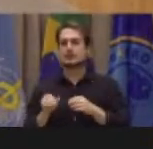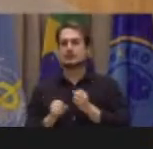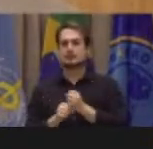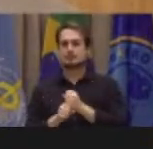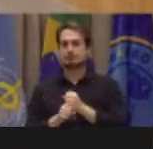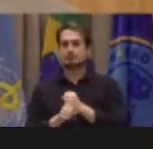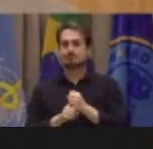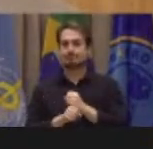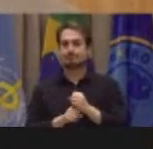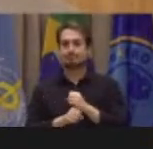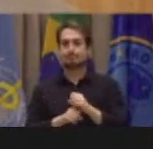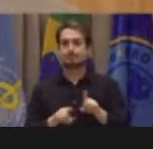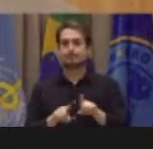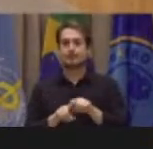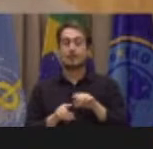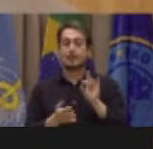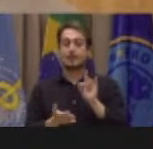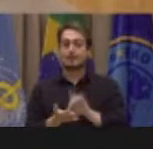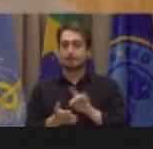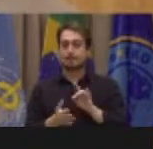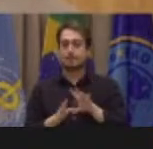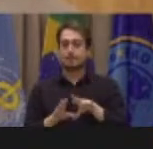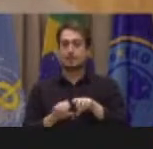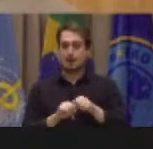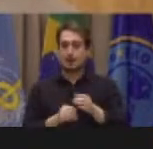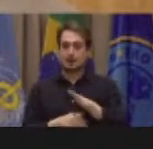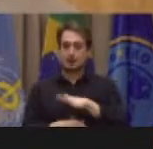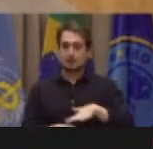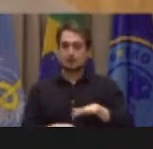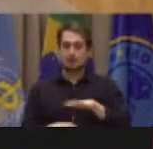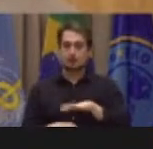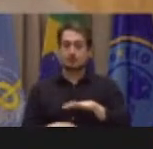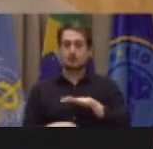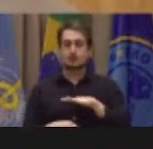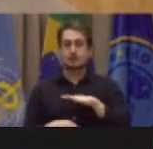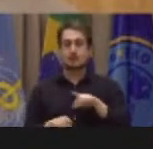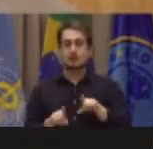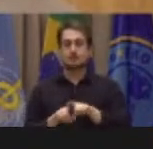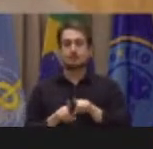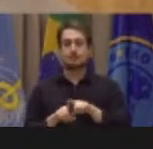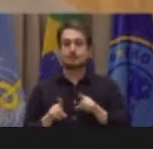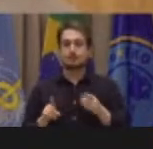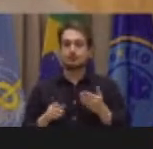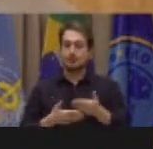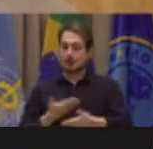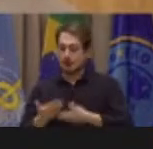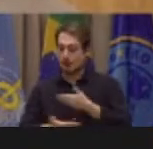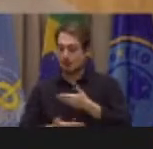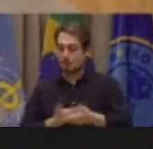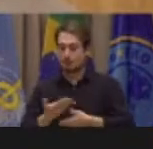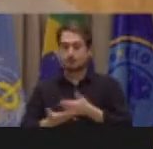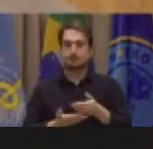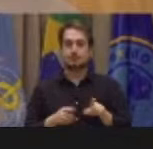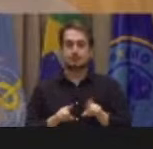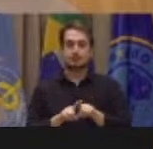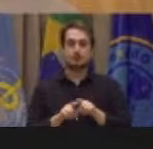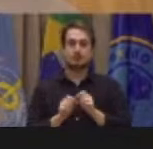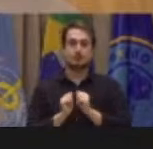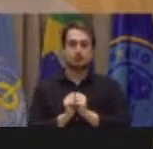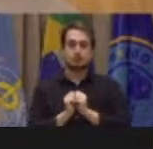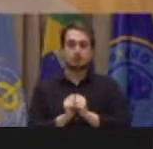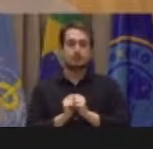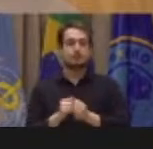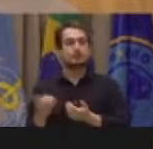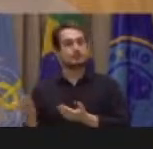about where we're going to be in 5-10 years, to strengthen this institutionalized network, all the